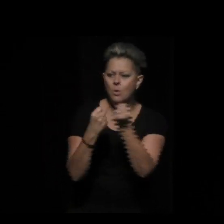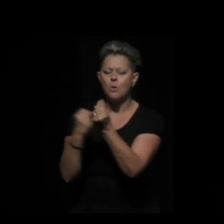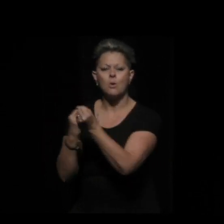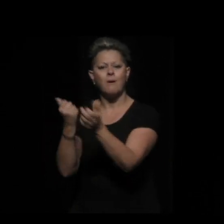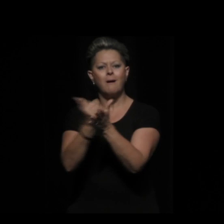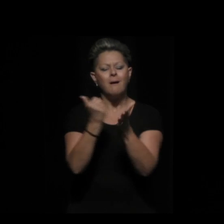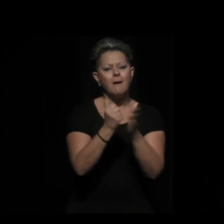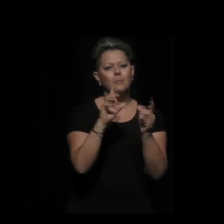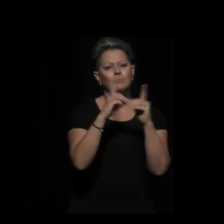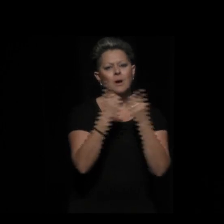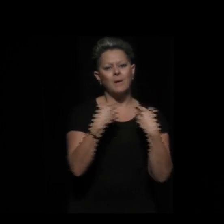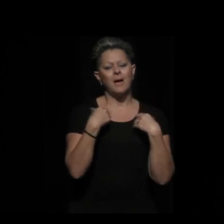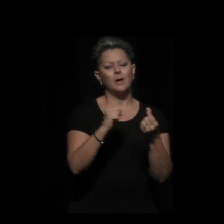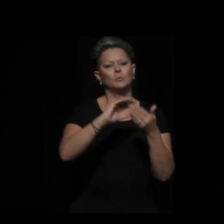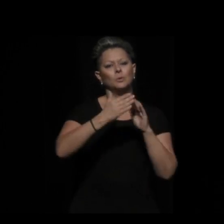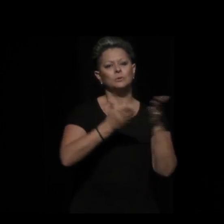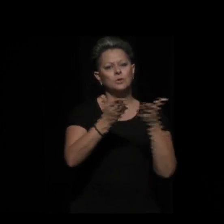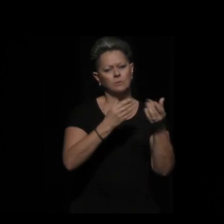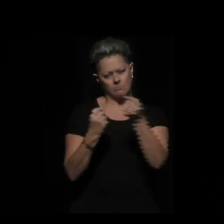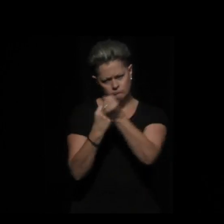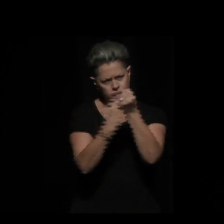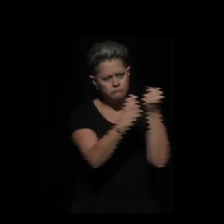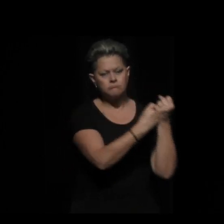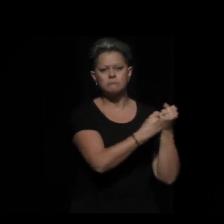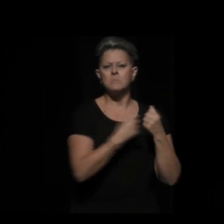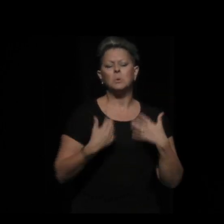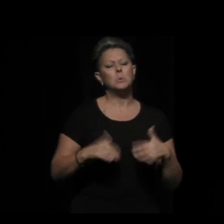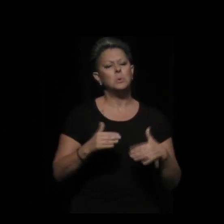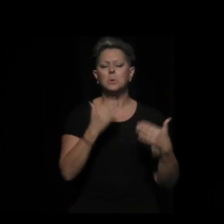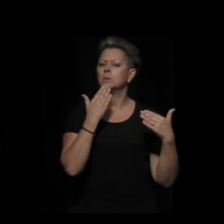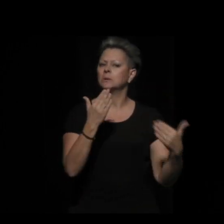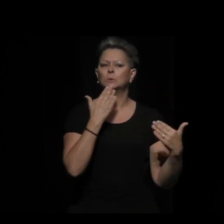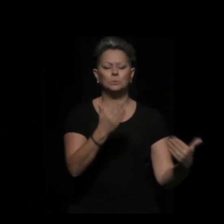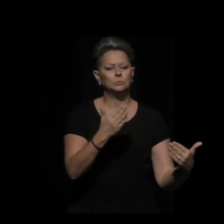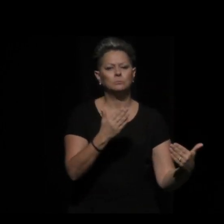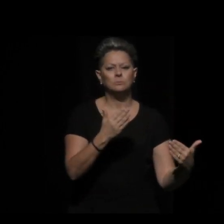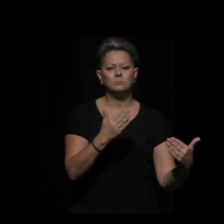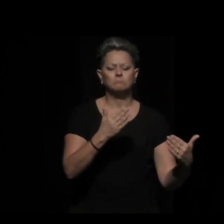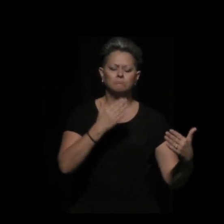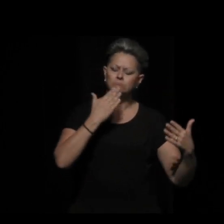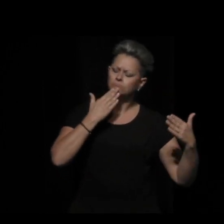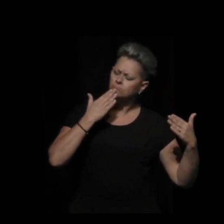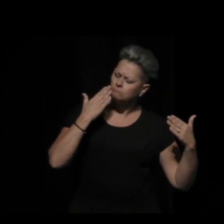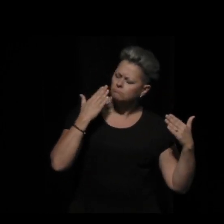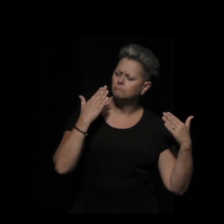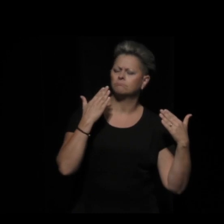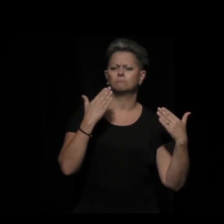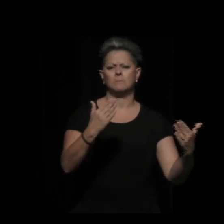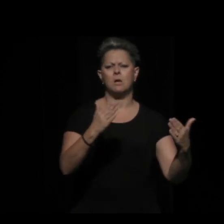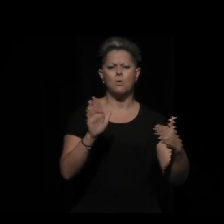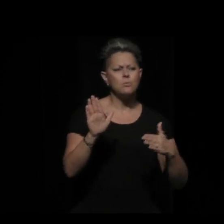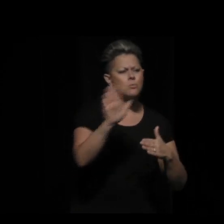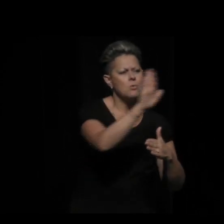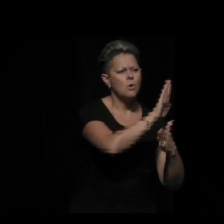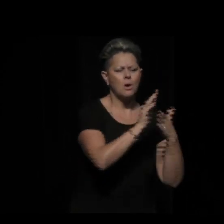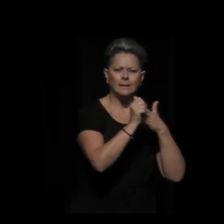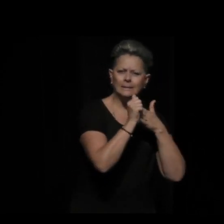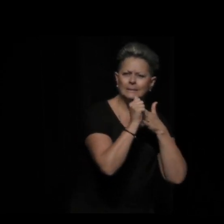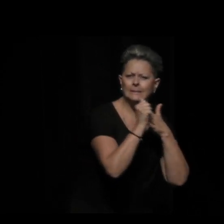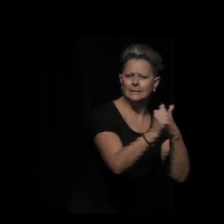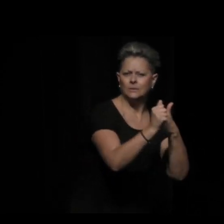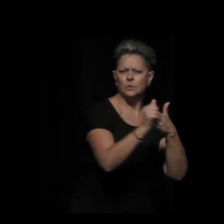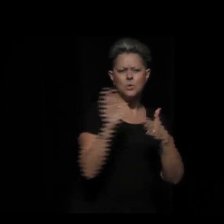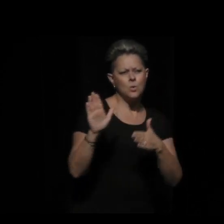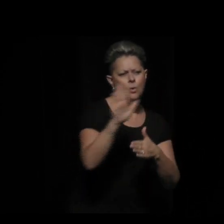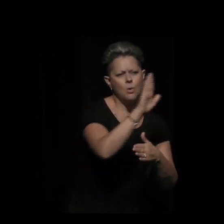Community Services during this challenging time. We offer a heartfelt thank you for their leadership and